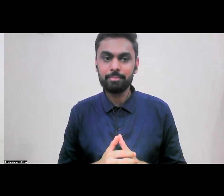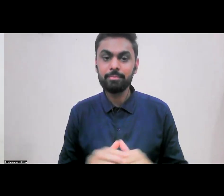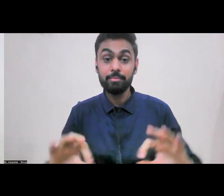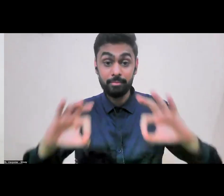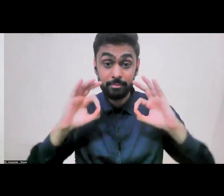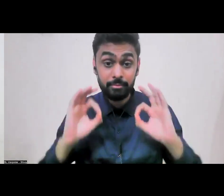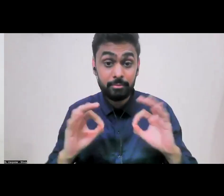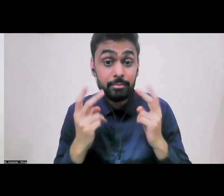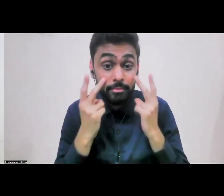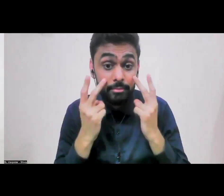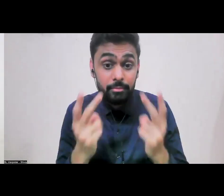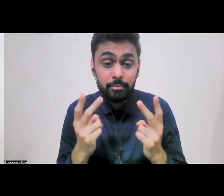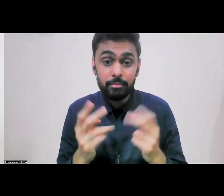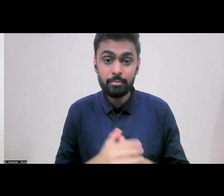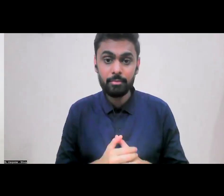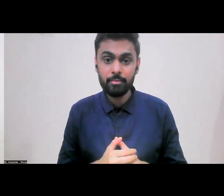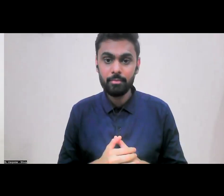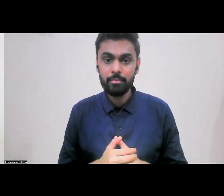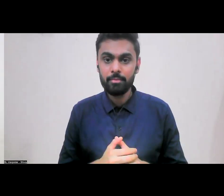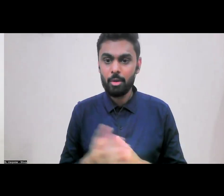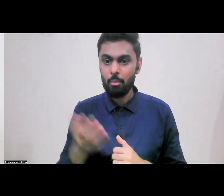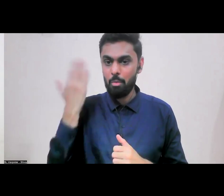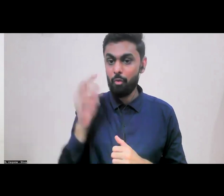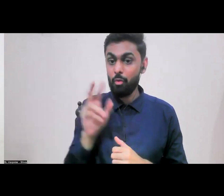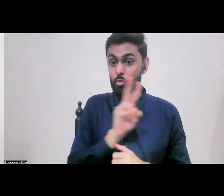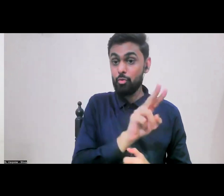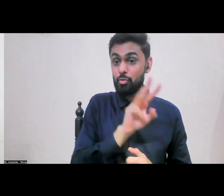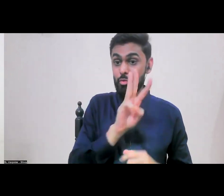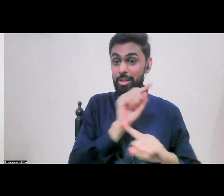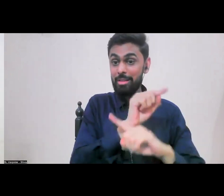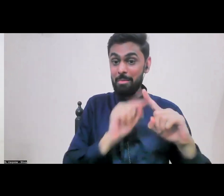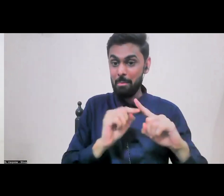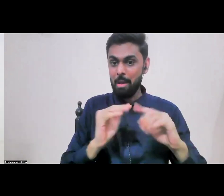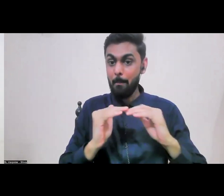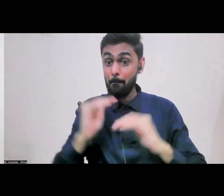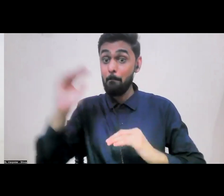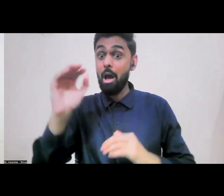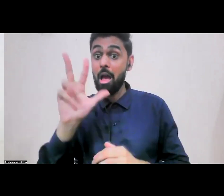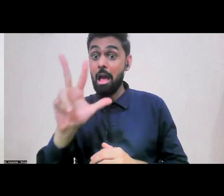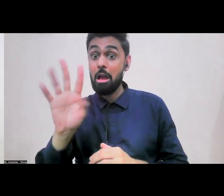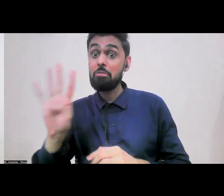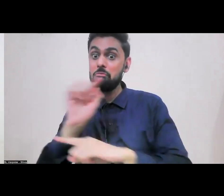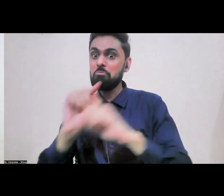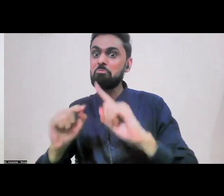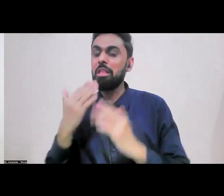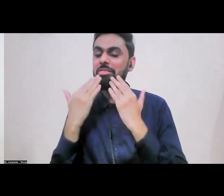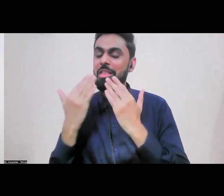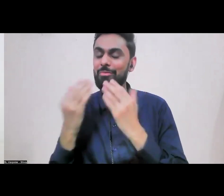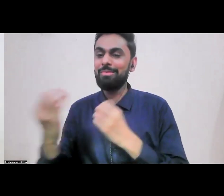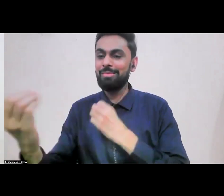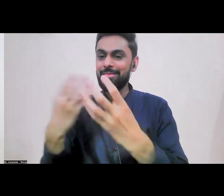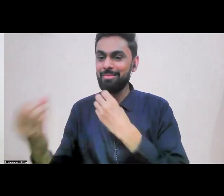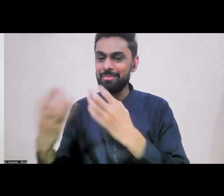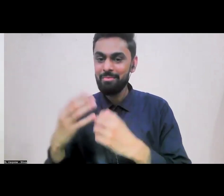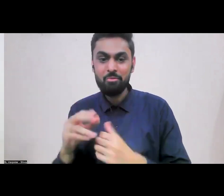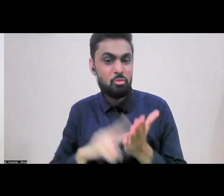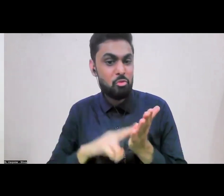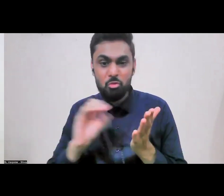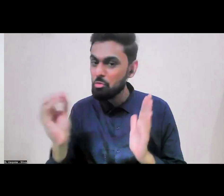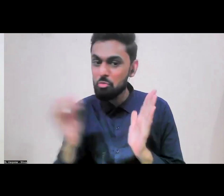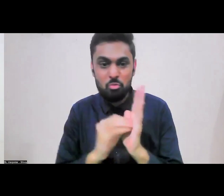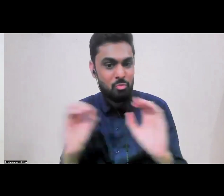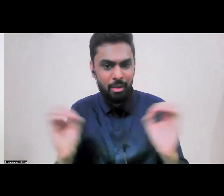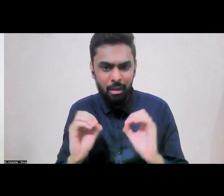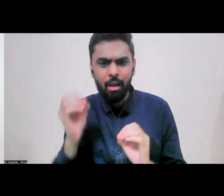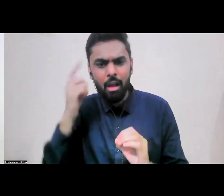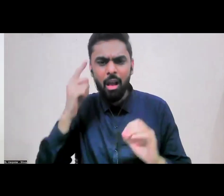Okay, so now from 23%, we have jumped to 84%. Thank you so much. And we don't have any no's. We have